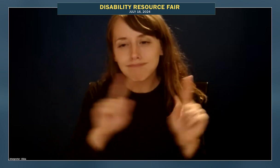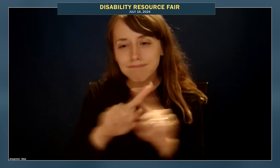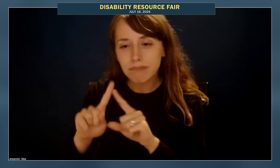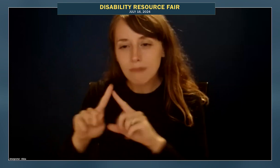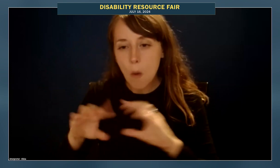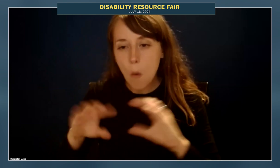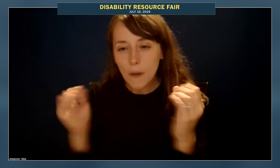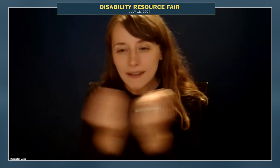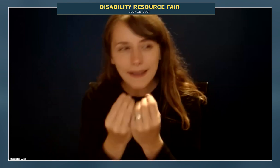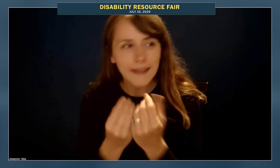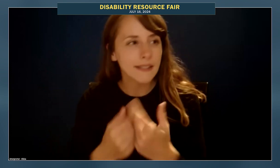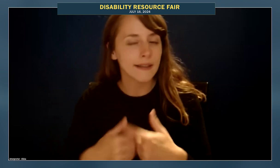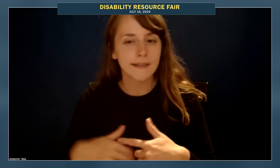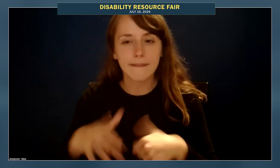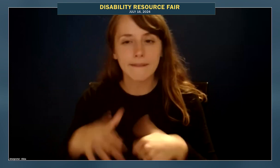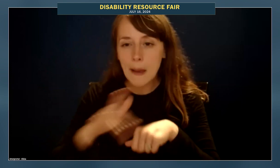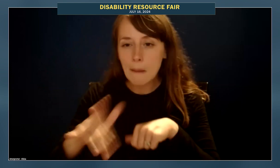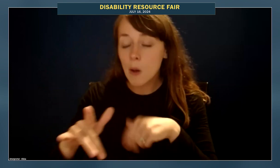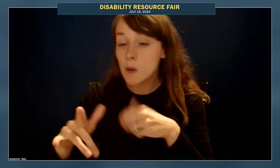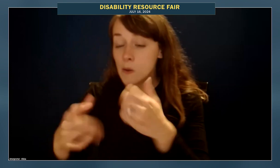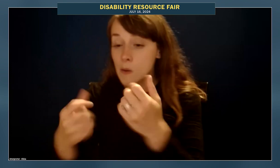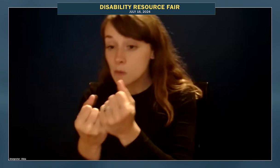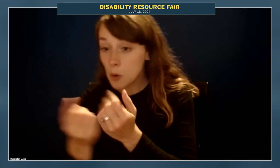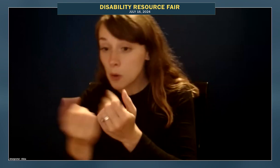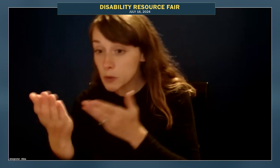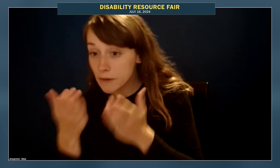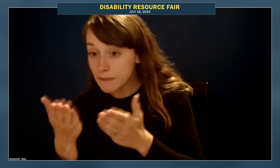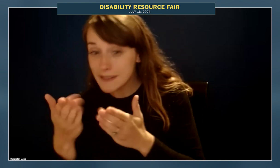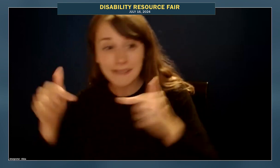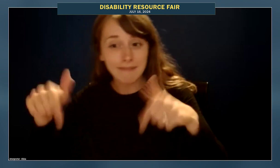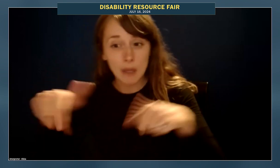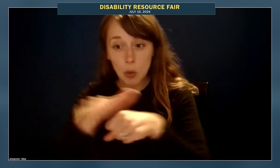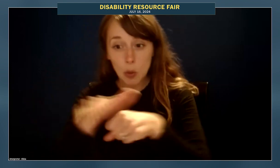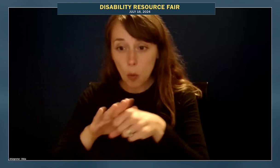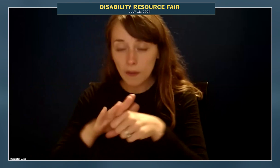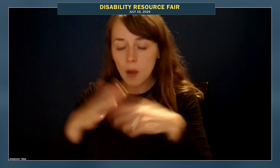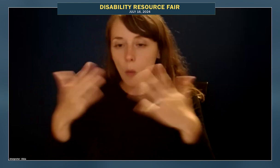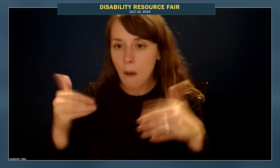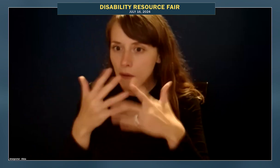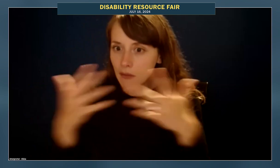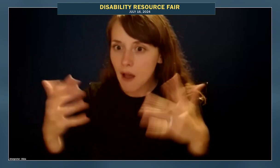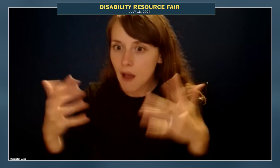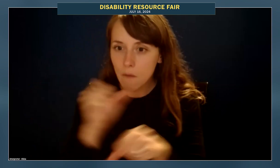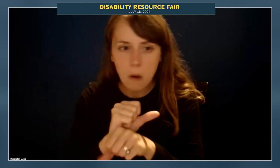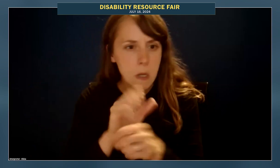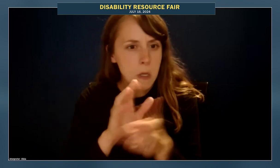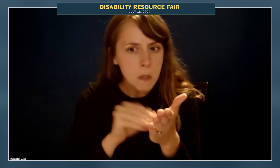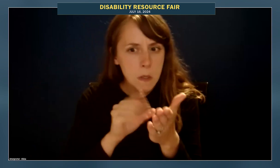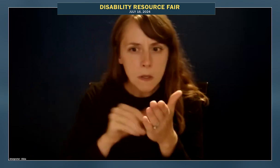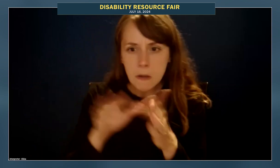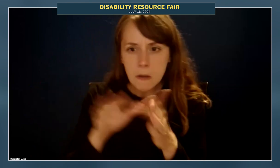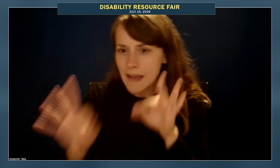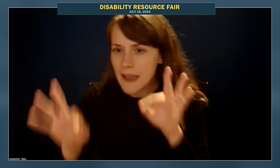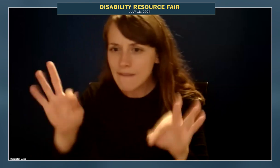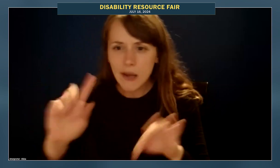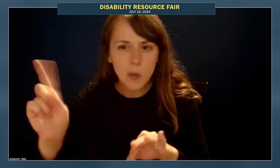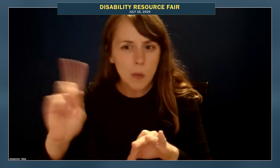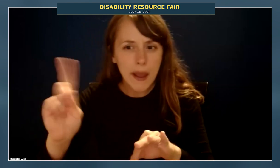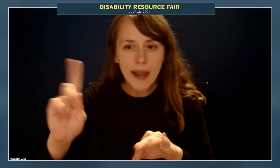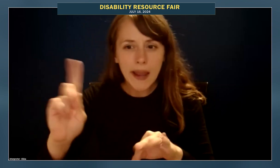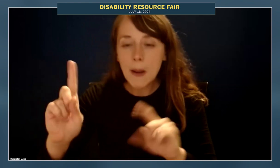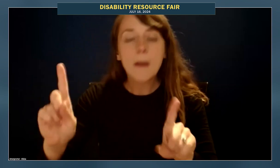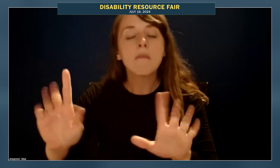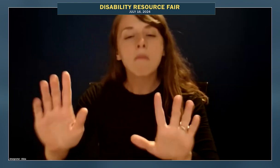and support services in the area can be a huge job unto itself, but can also